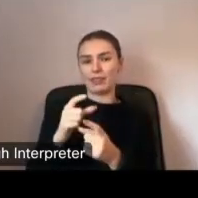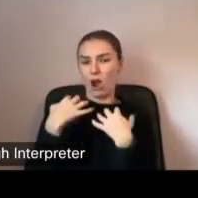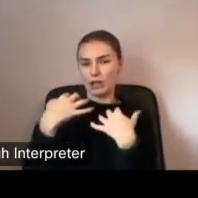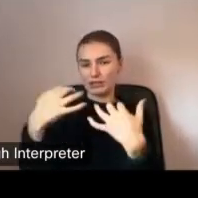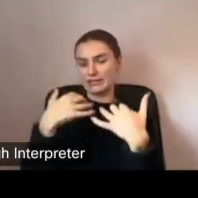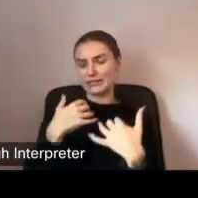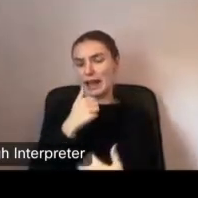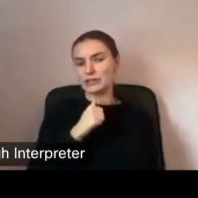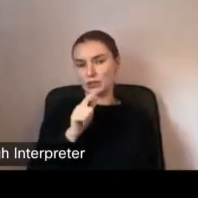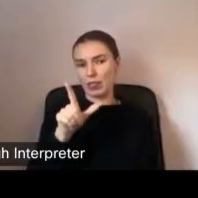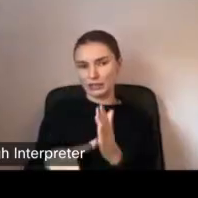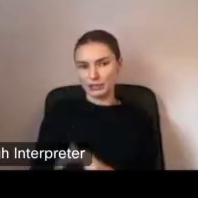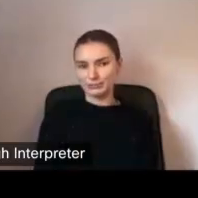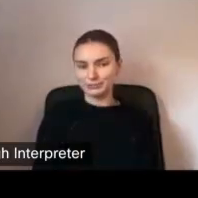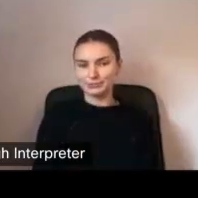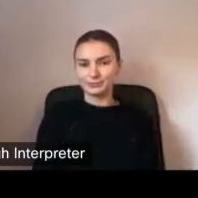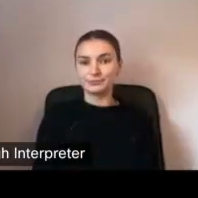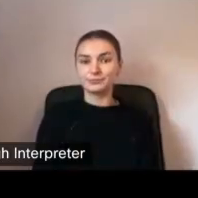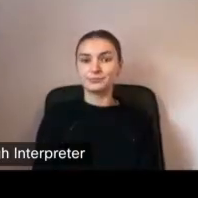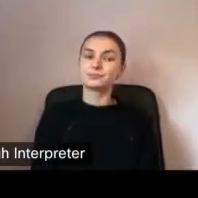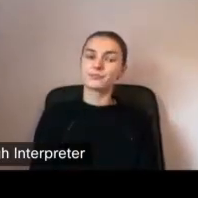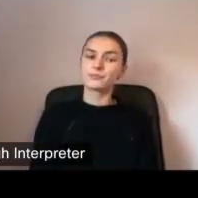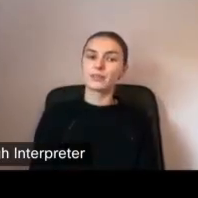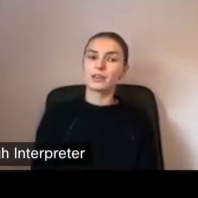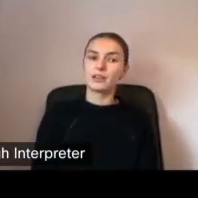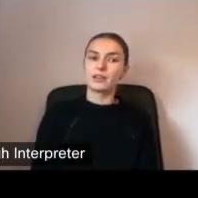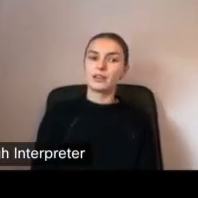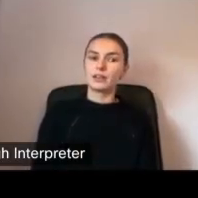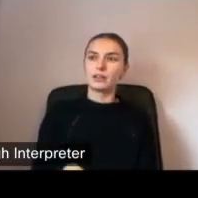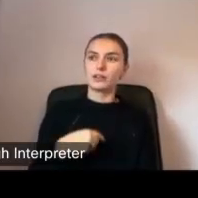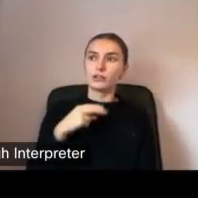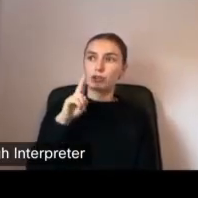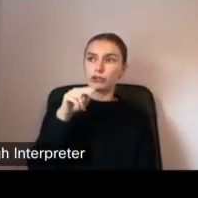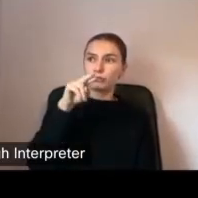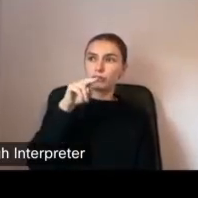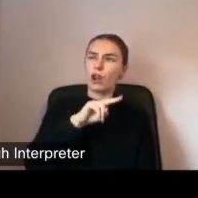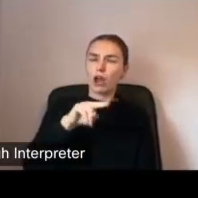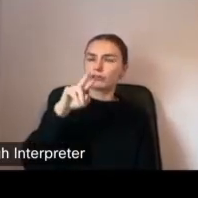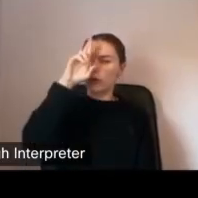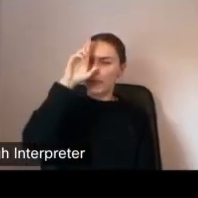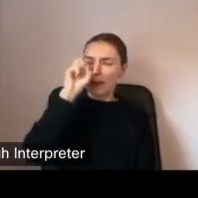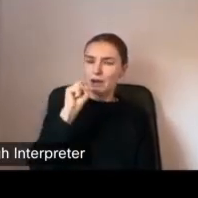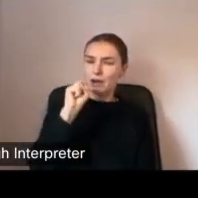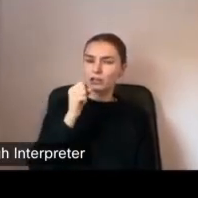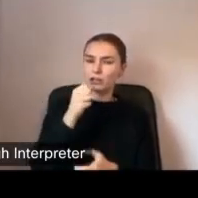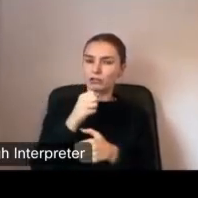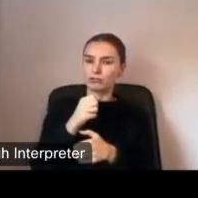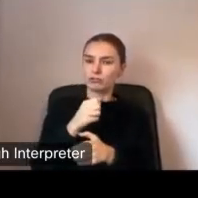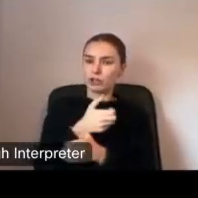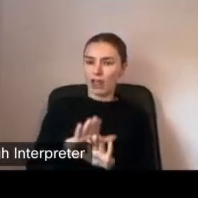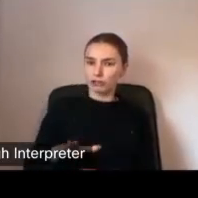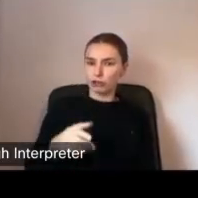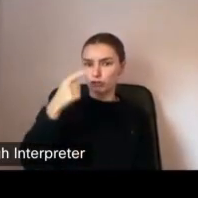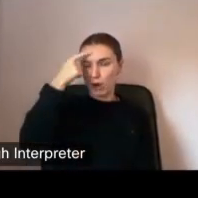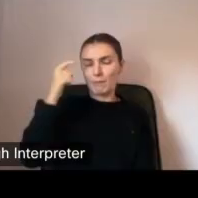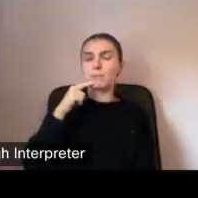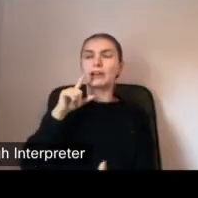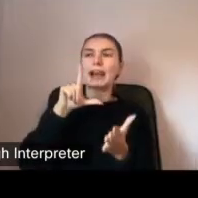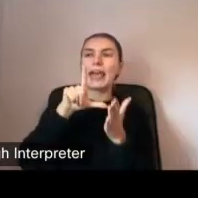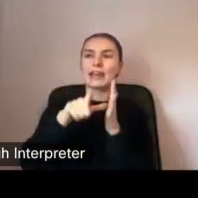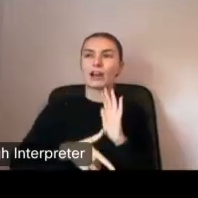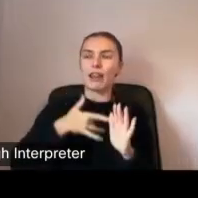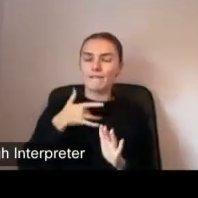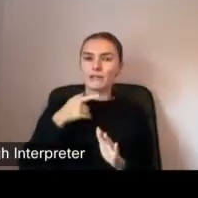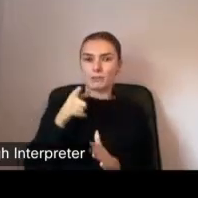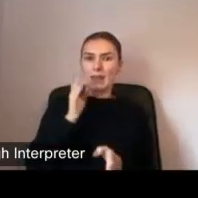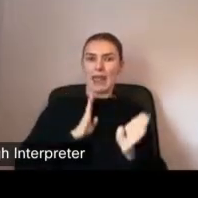you. Is it possible not to remember your childhood trauma, but later life behaviors indicate that you had